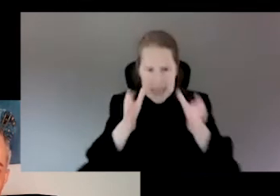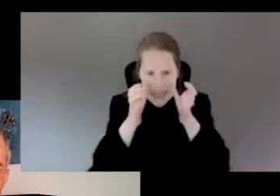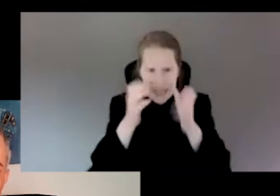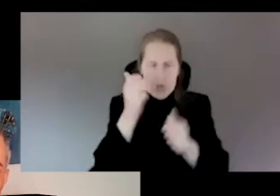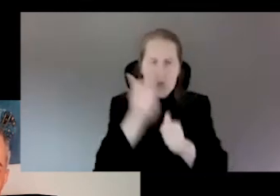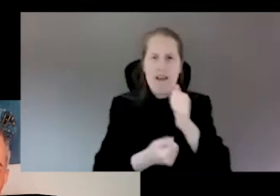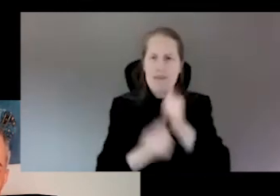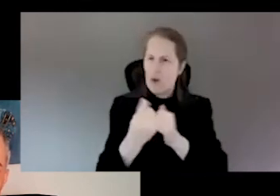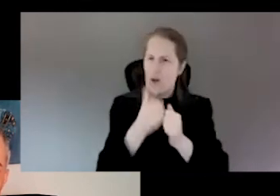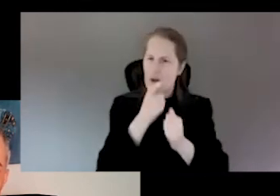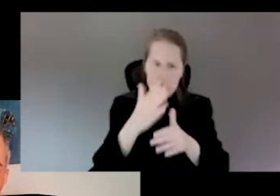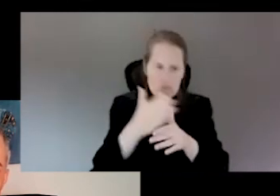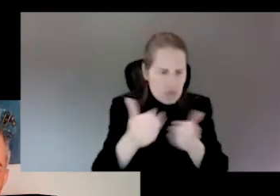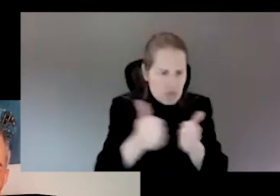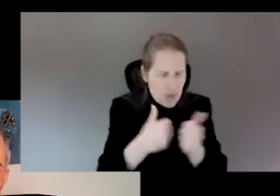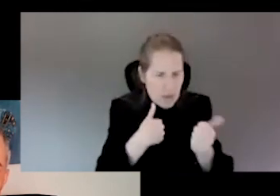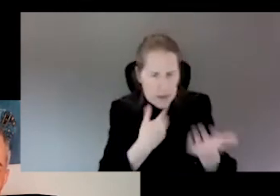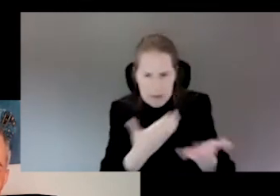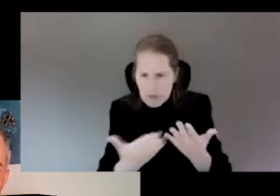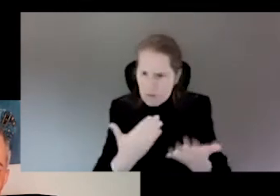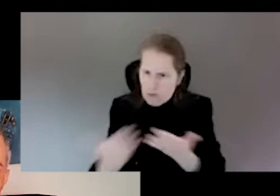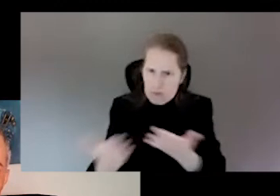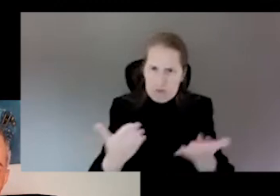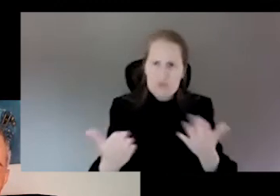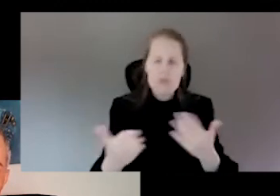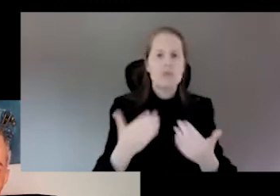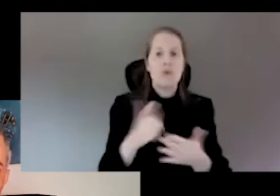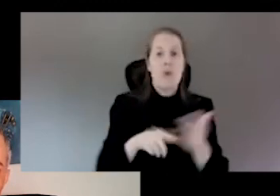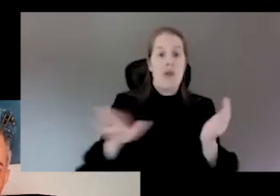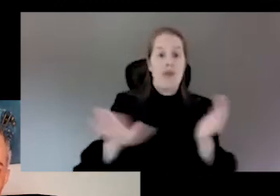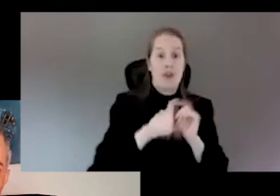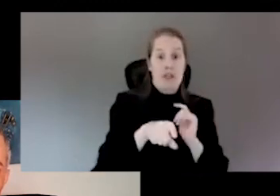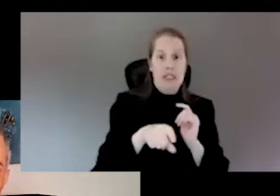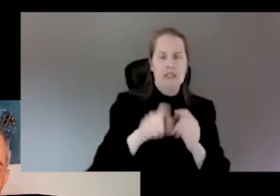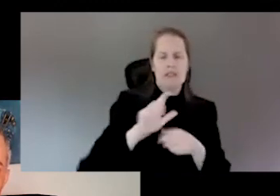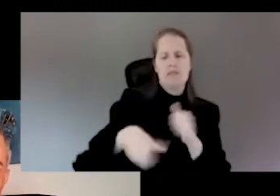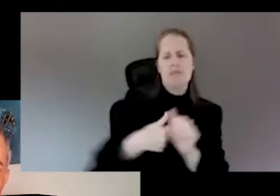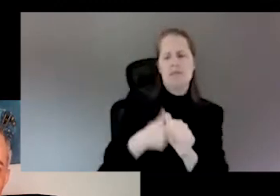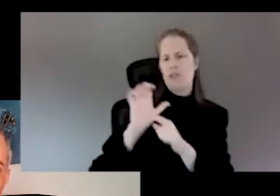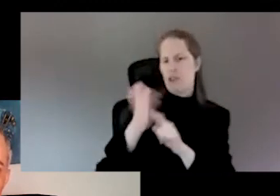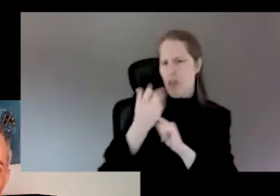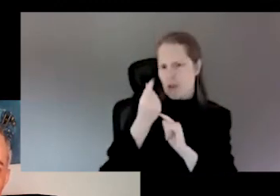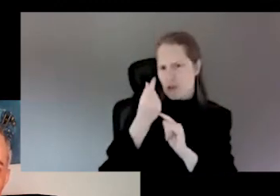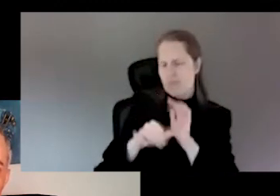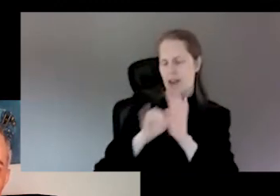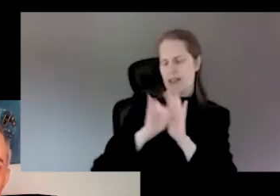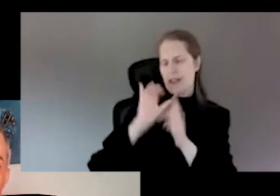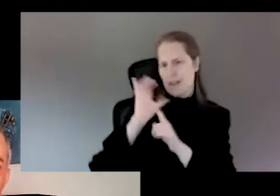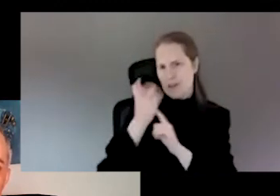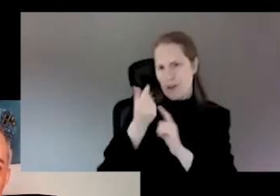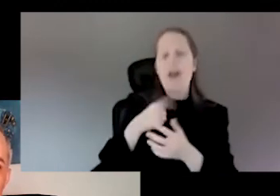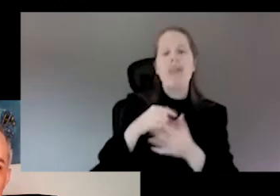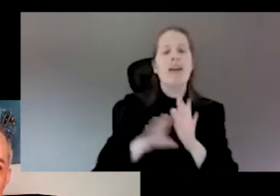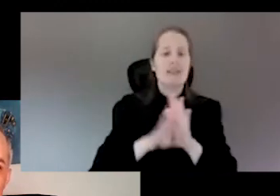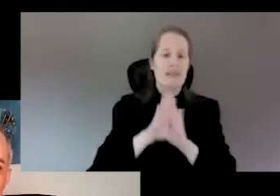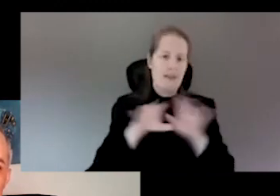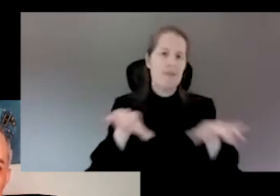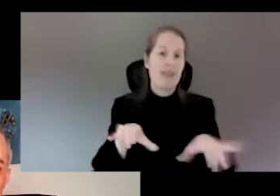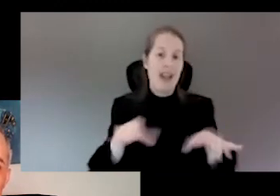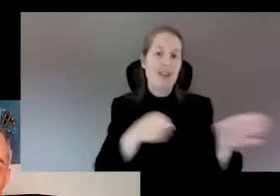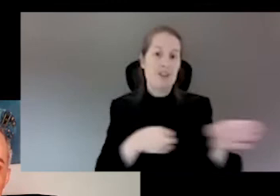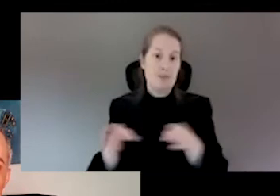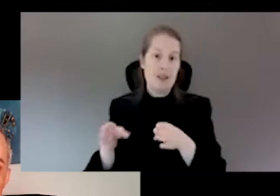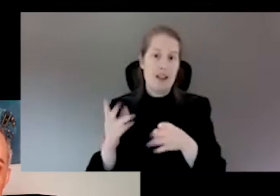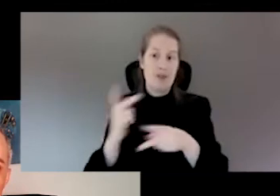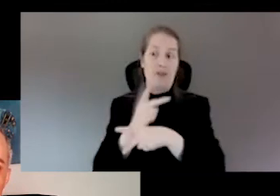people that have needs, and then develop an action plan to navigate the system and